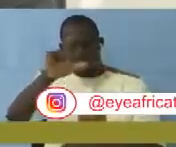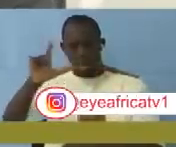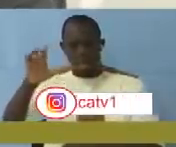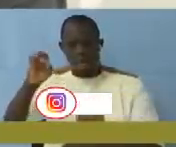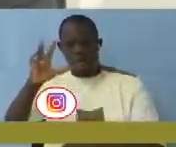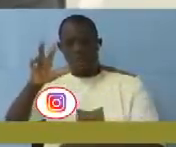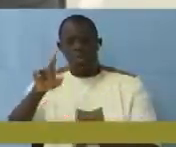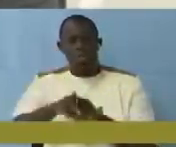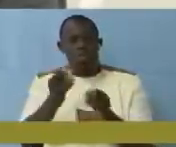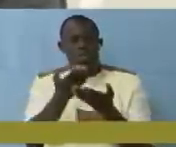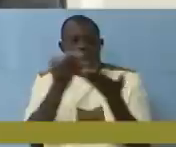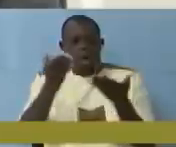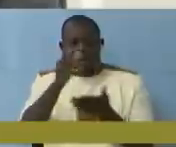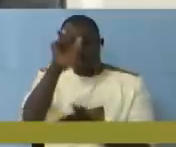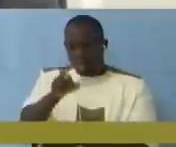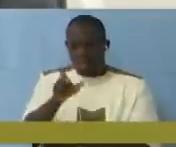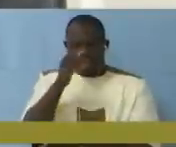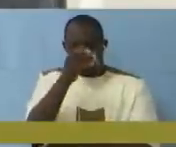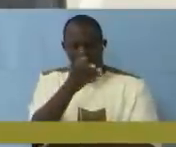why would that person